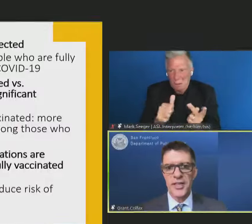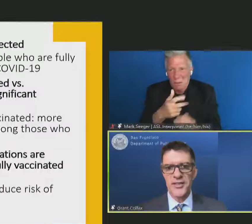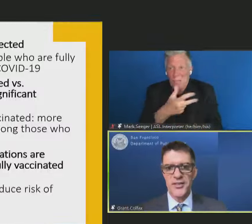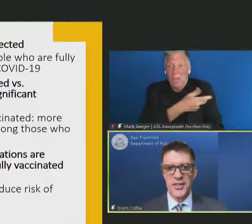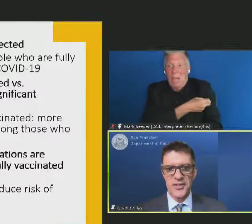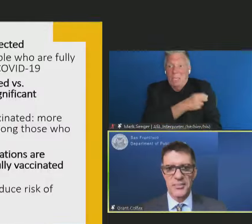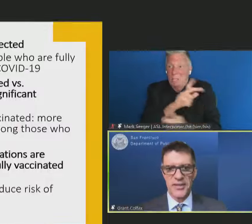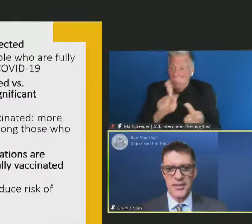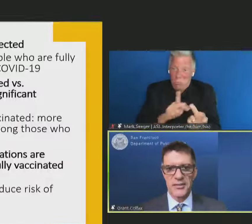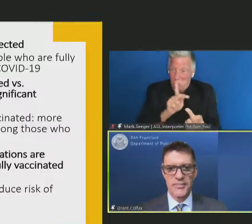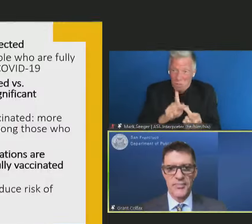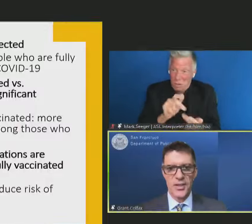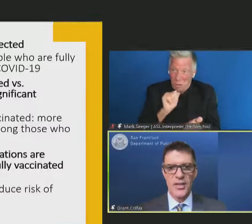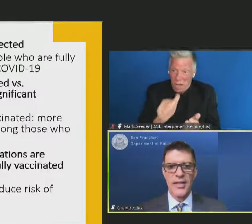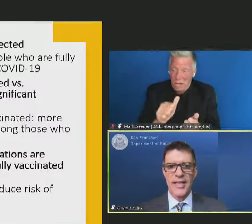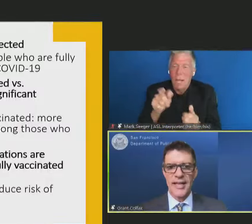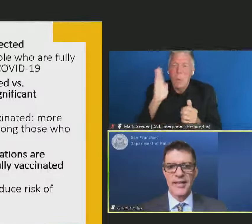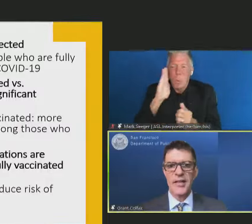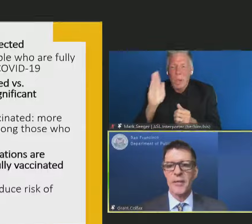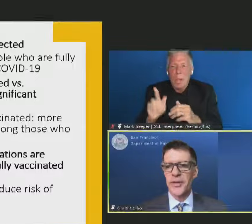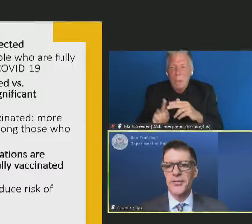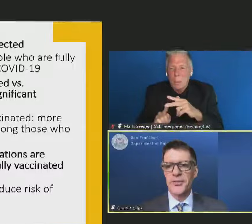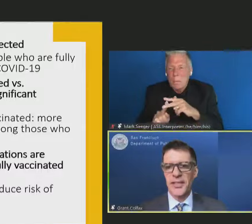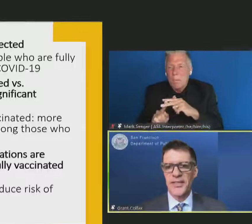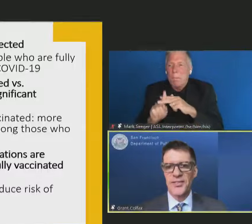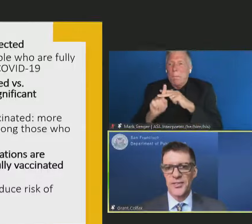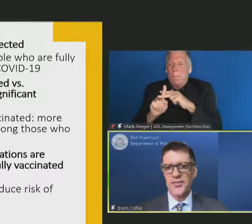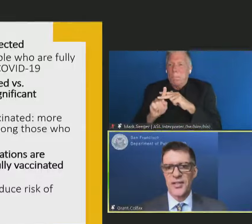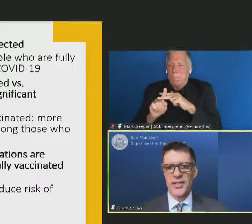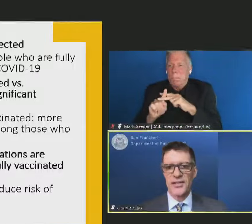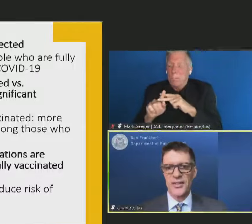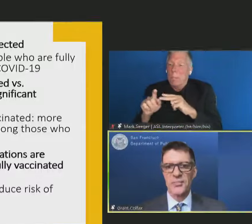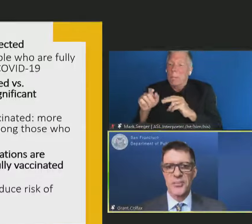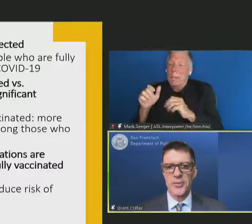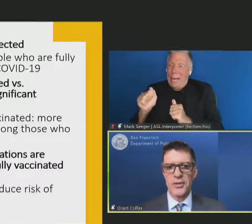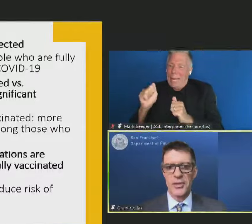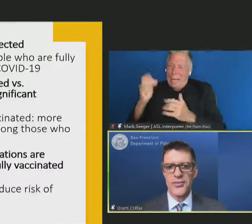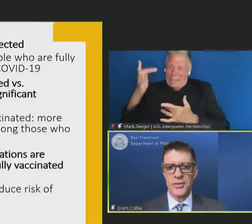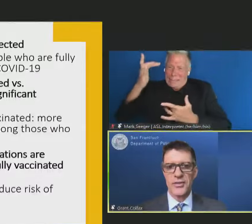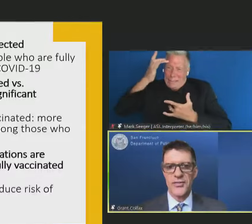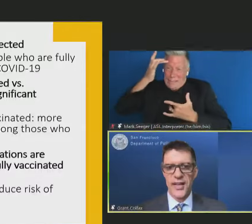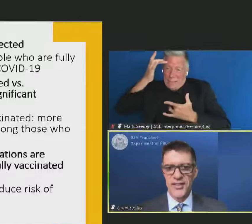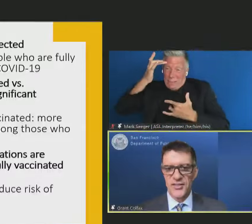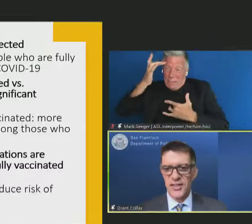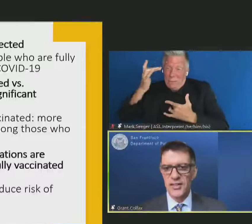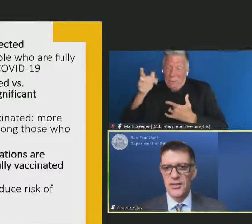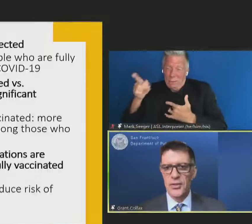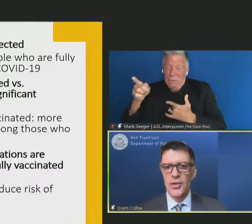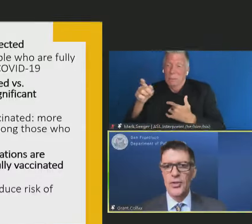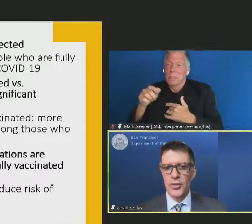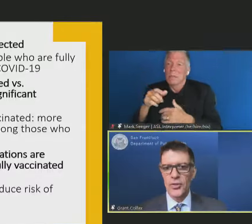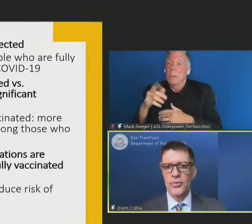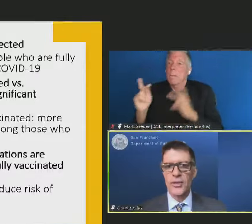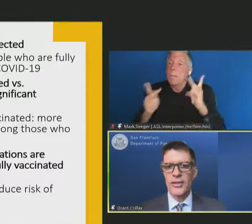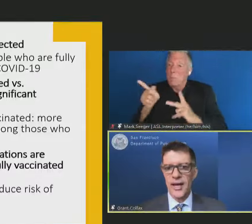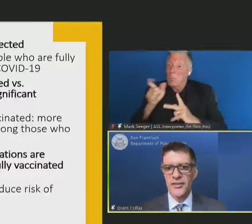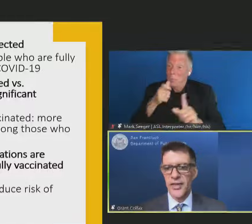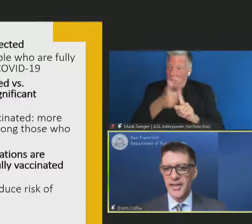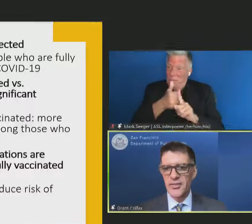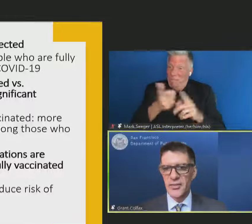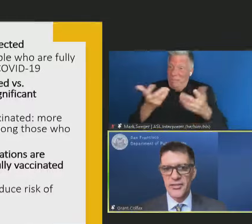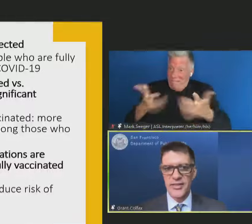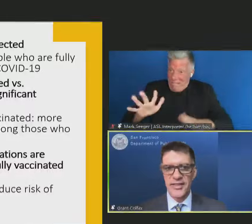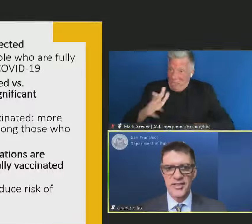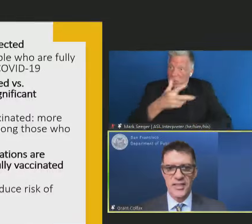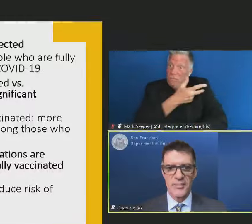breakthrough cases are expected. And a breakthrough case is defined as people who are fully vaccinated who